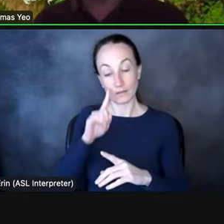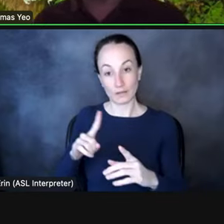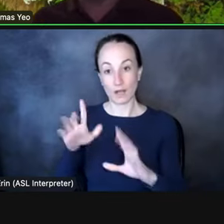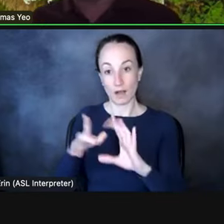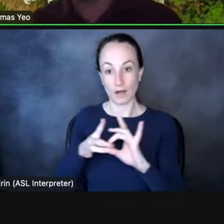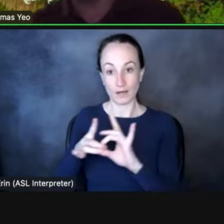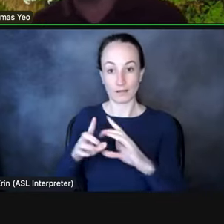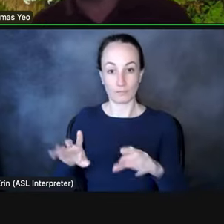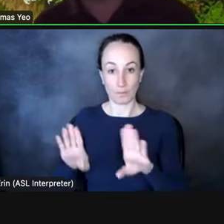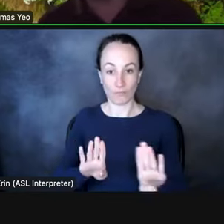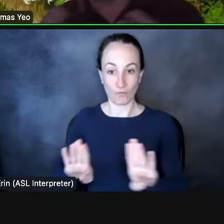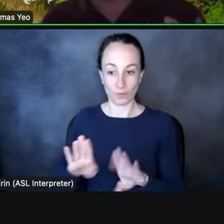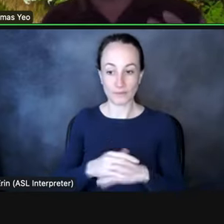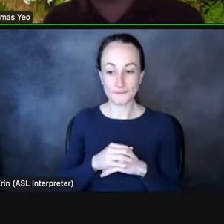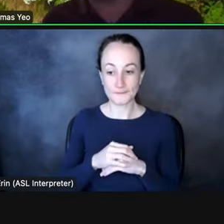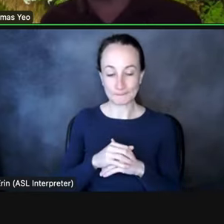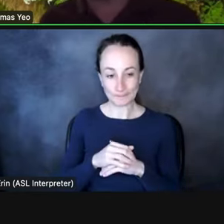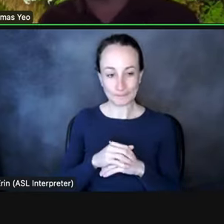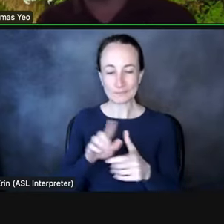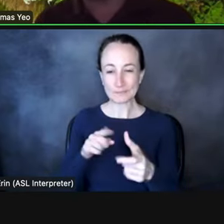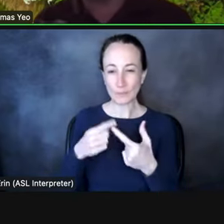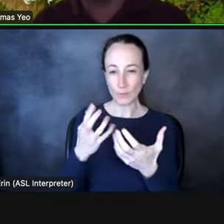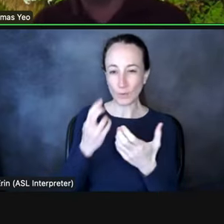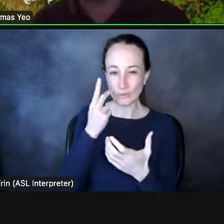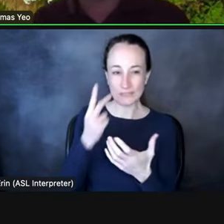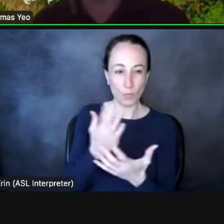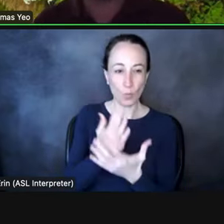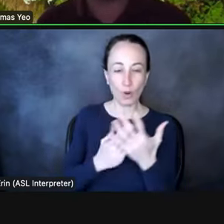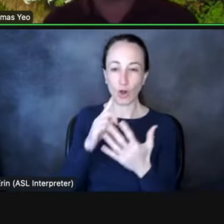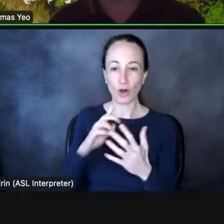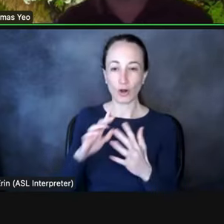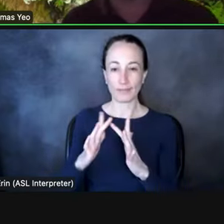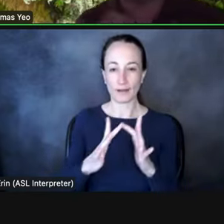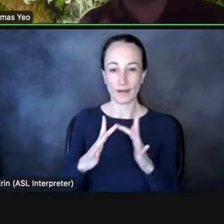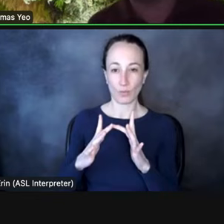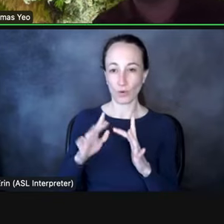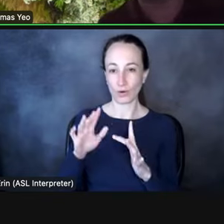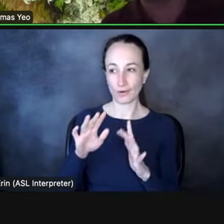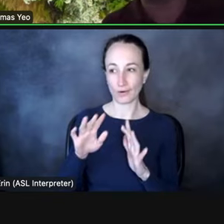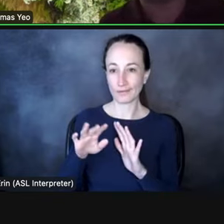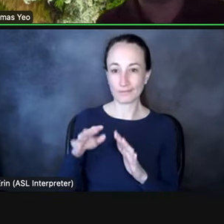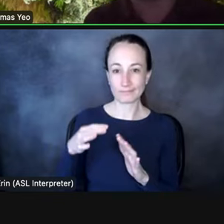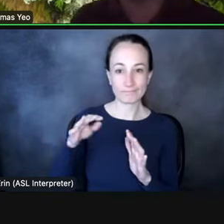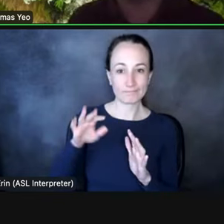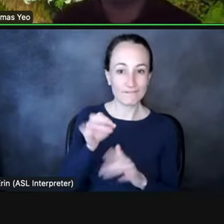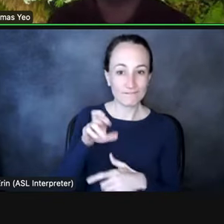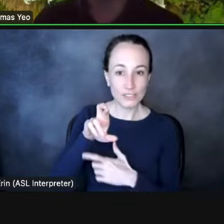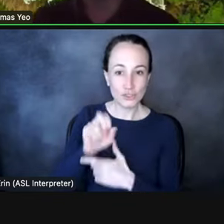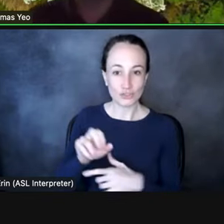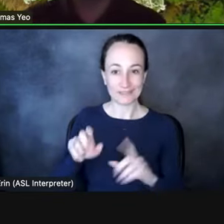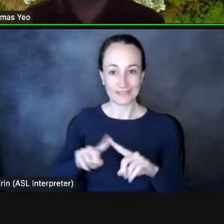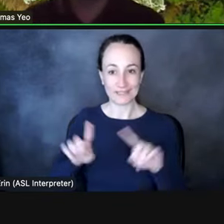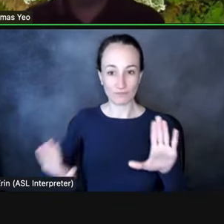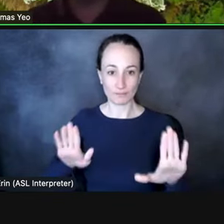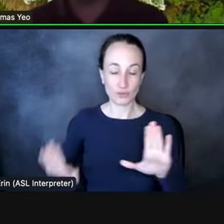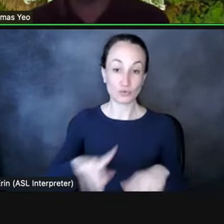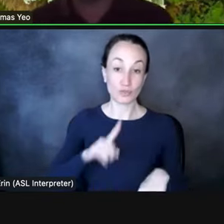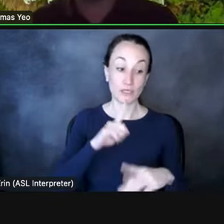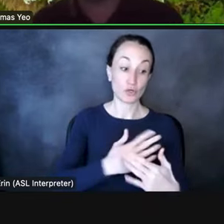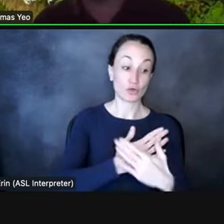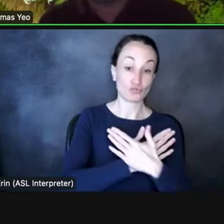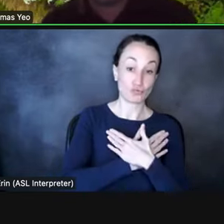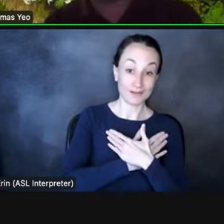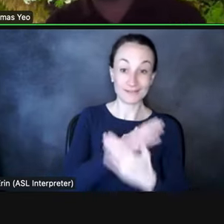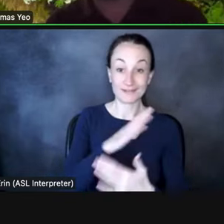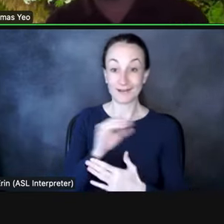So we wanted to find out whether network features that are predictive of behavior are different between resting and task states. Given that